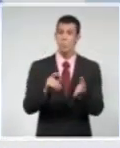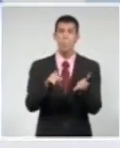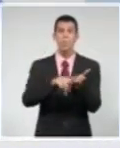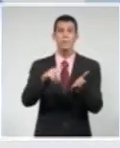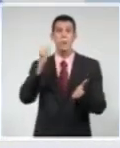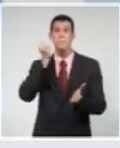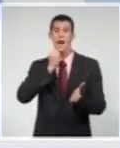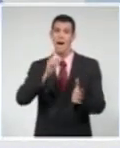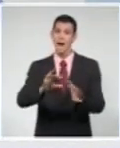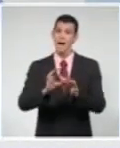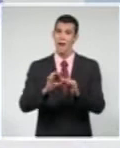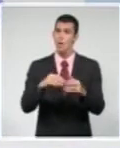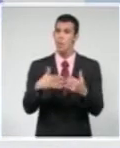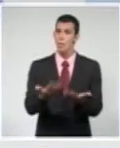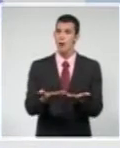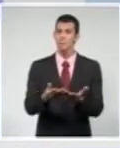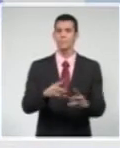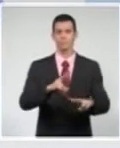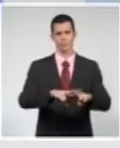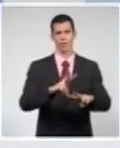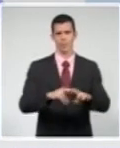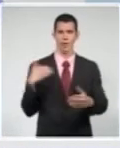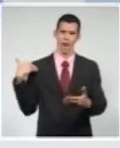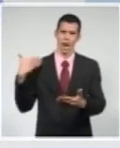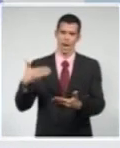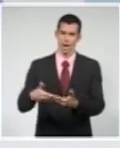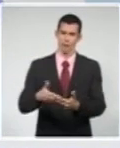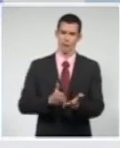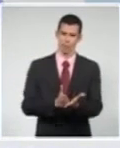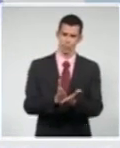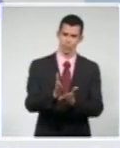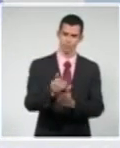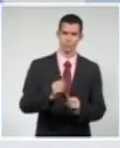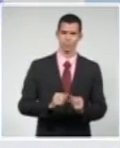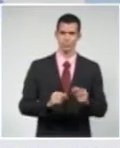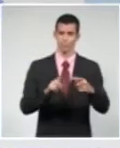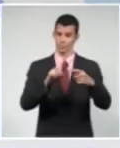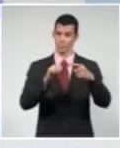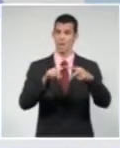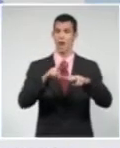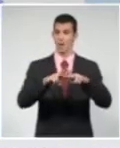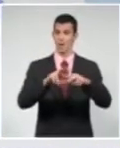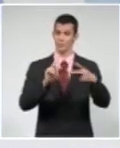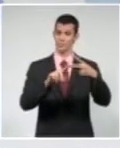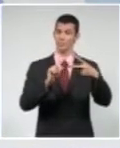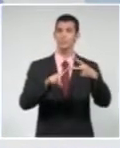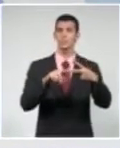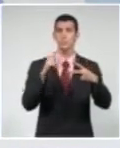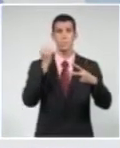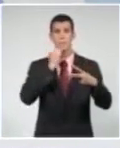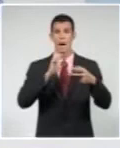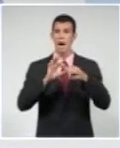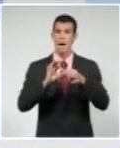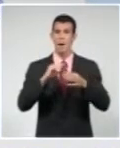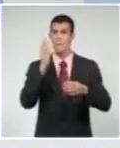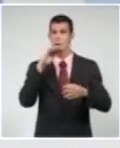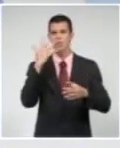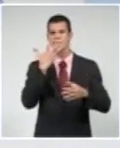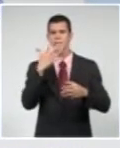case rate per 100,000 inhabitants over the last 15 days, standing